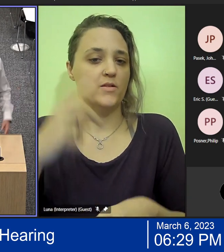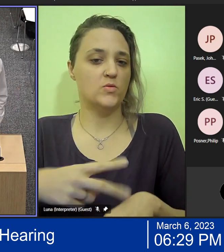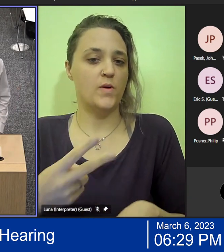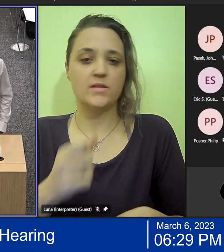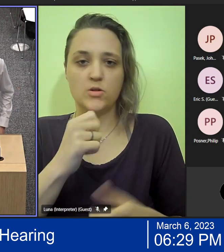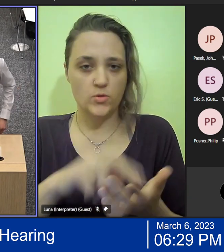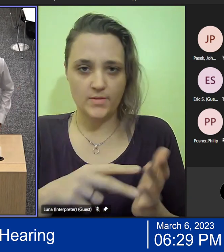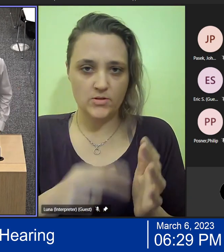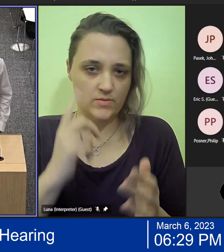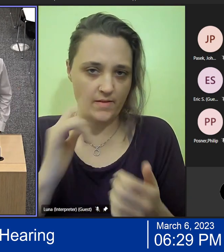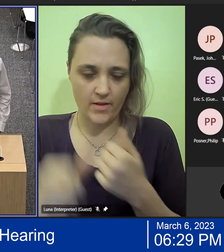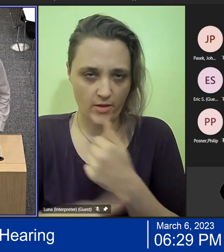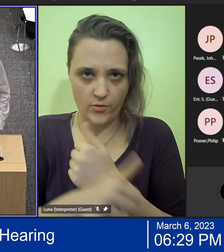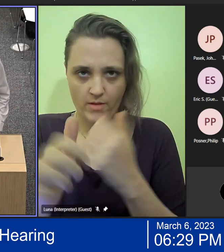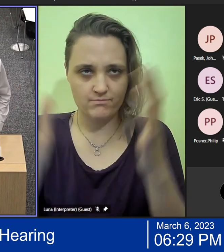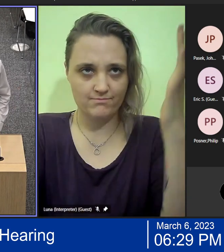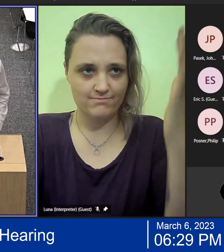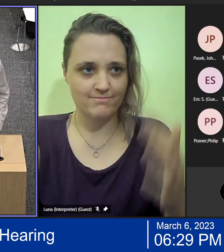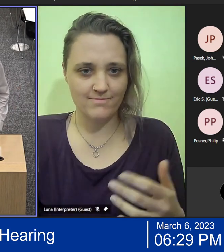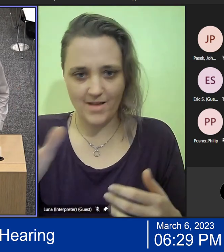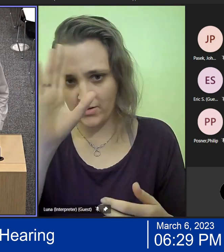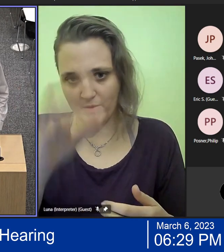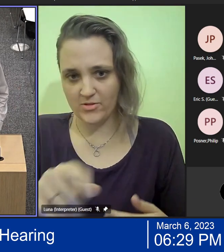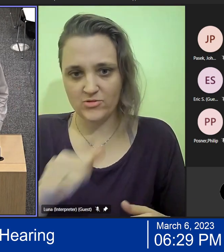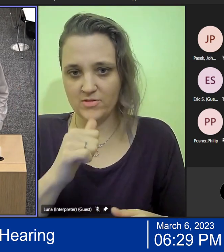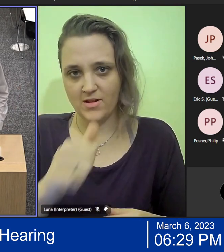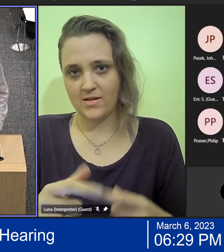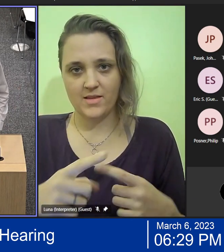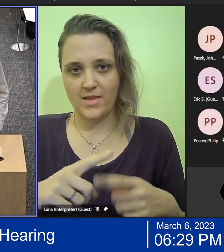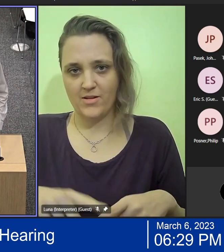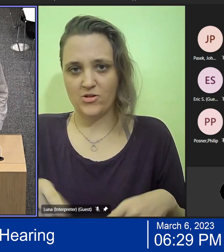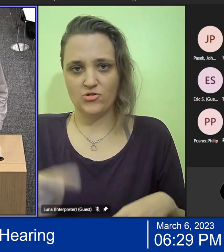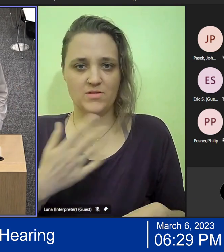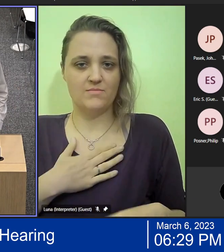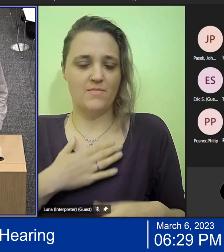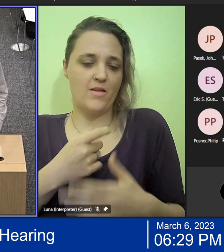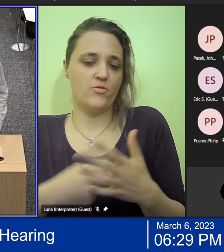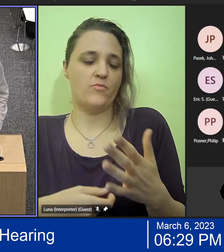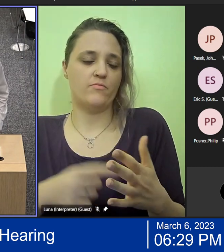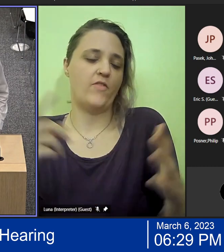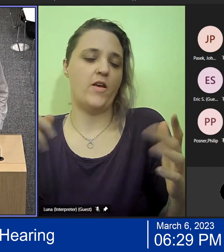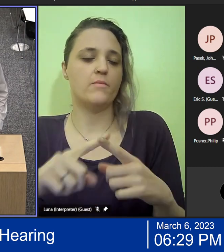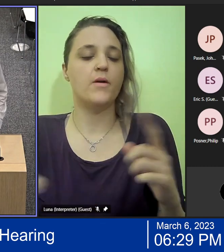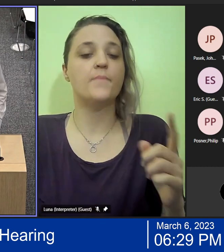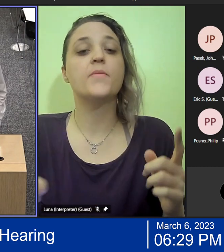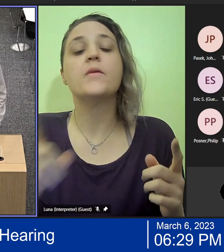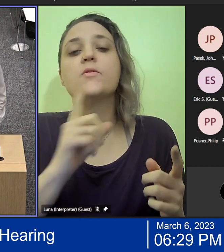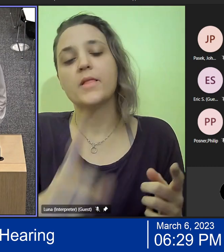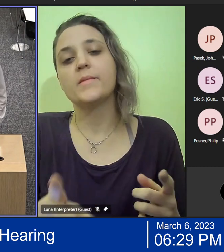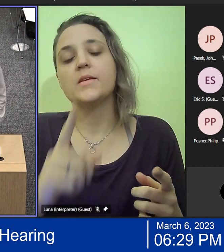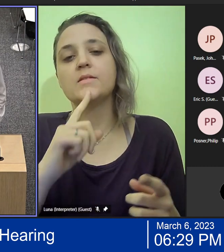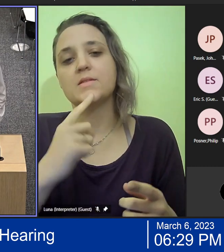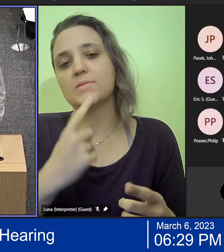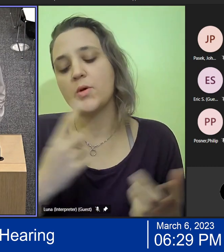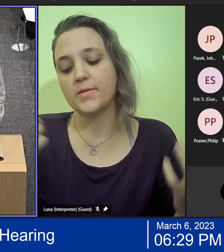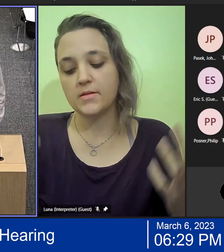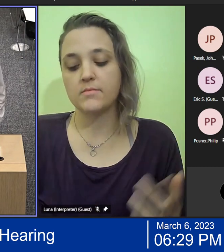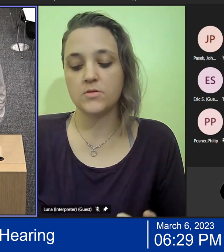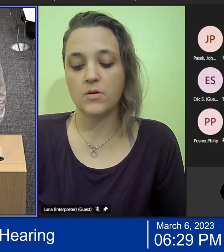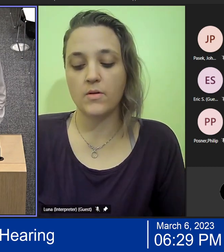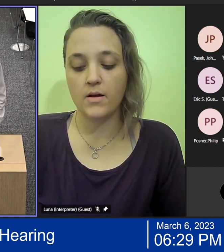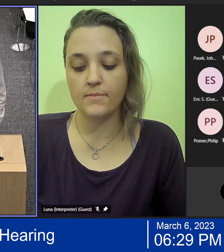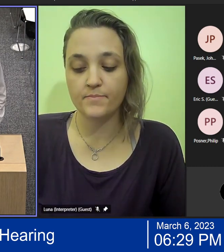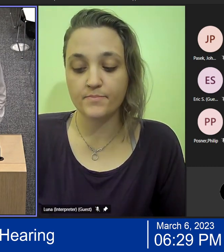it's gonna make me think twice about it. I don't mean that to sound like a threat, but that's just, I know you're not counting on just my fare. But anyway, it would really